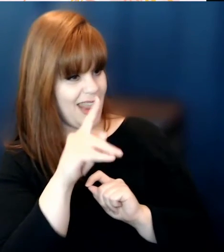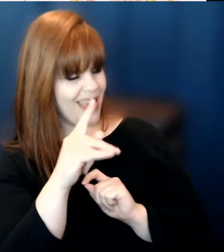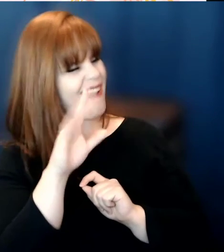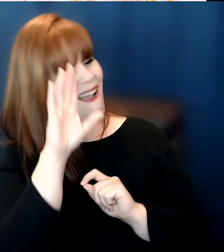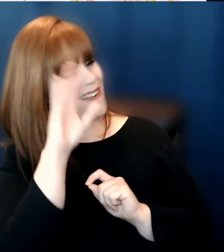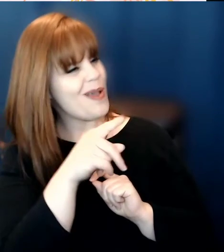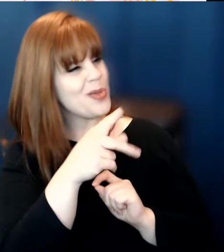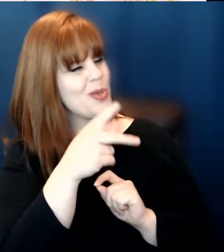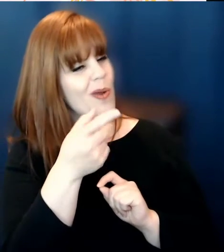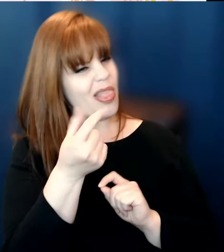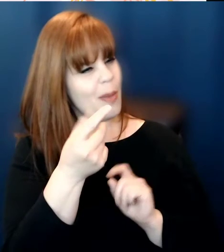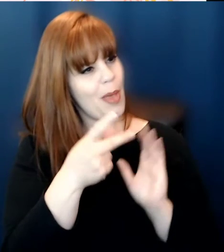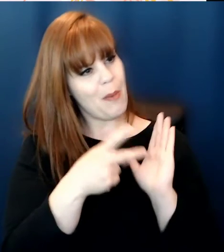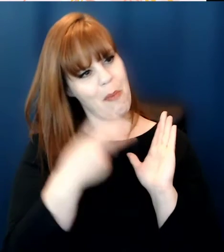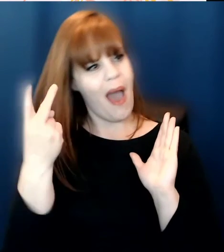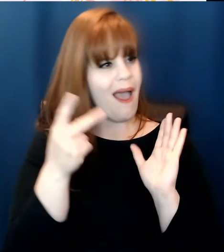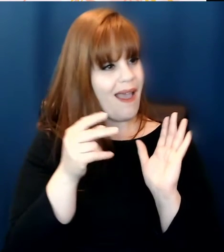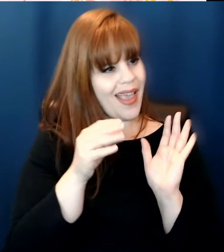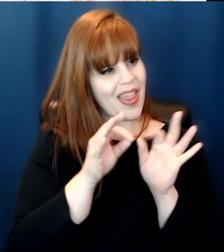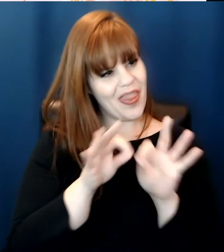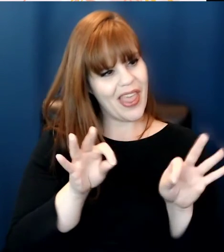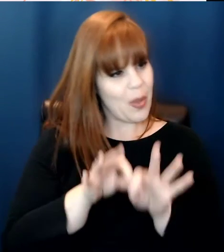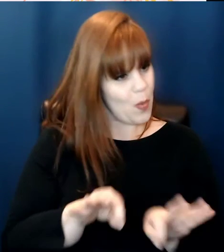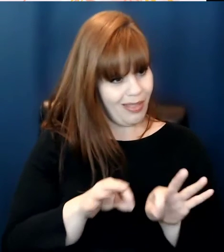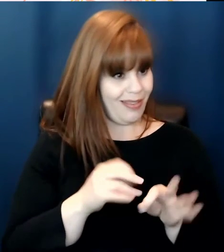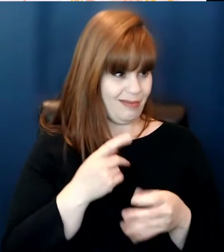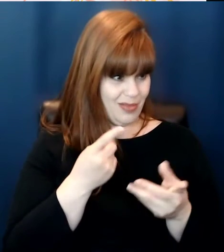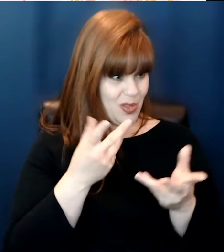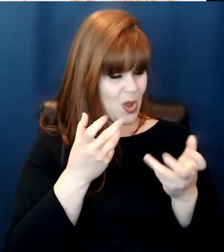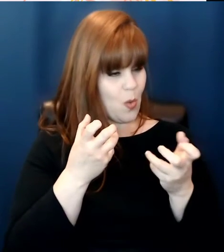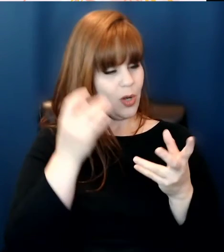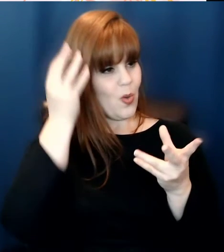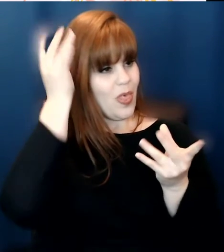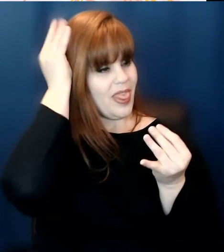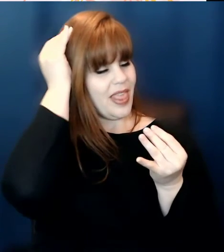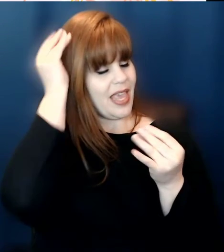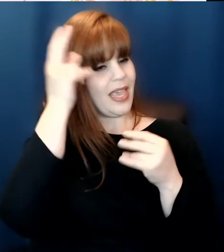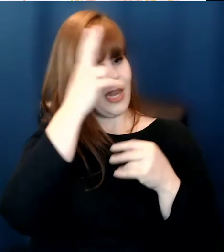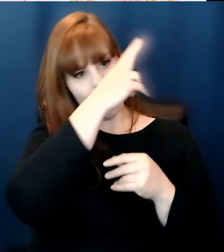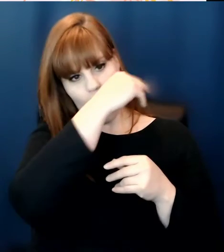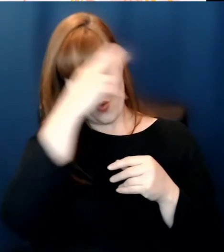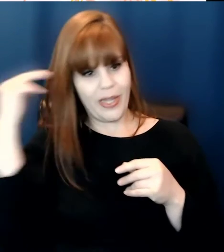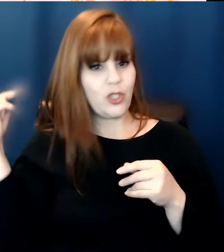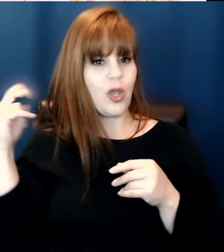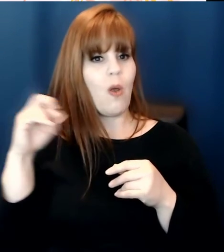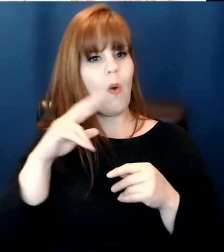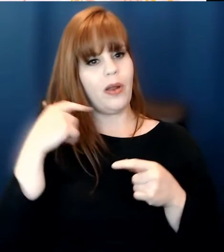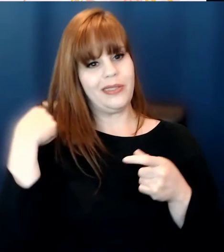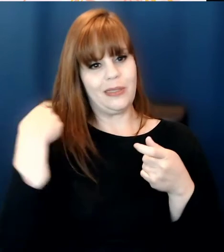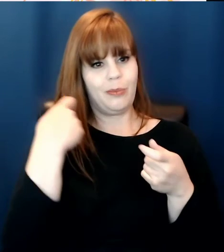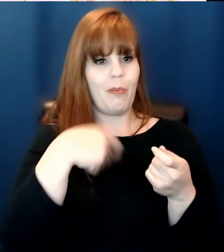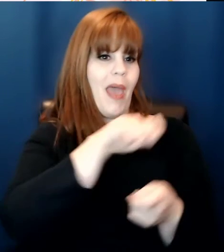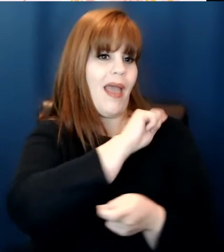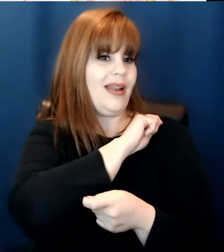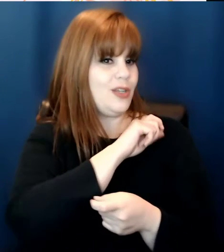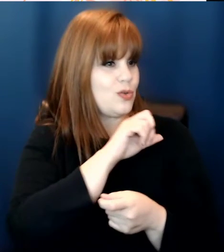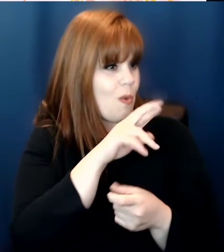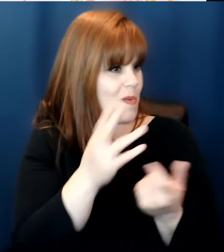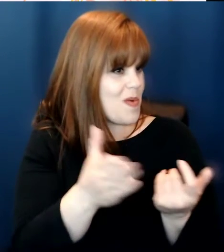little bilingual. So I don't know if you want to think in, I don't know, Norwegian or Spanish or